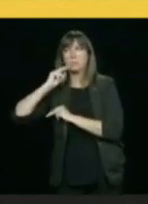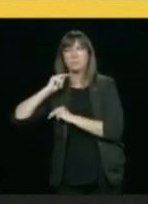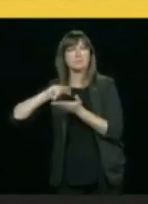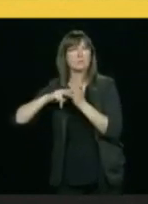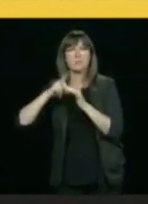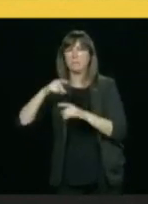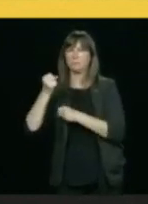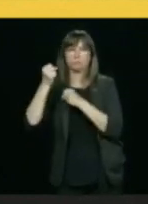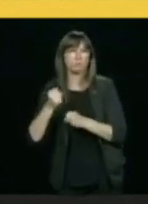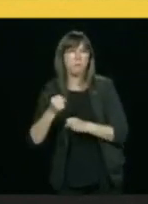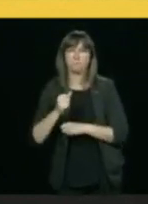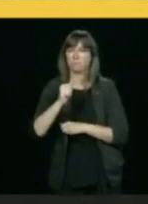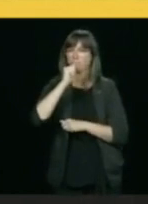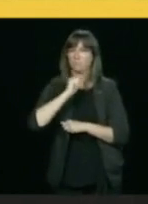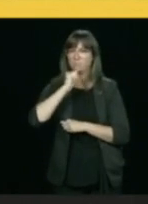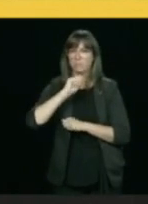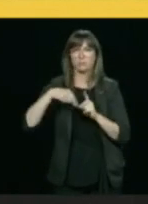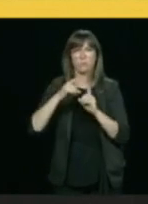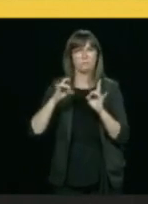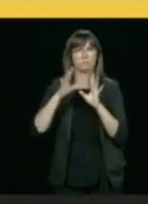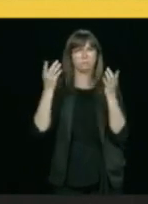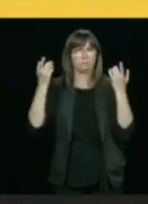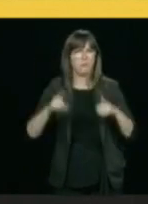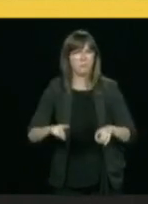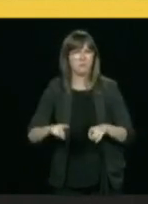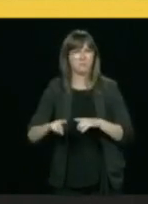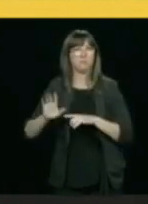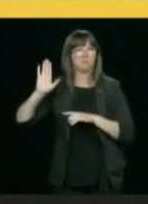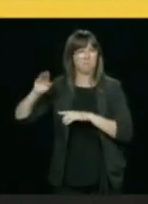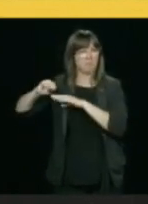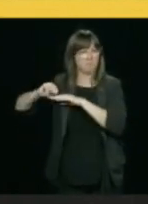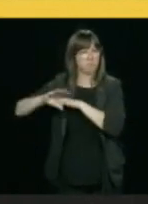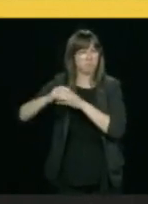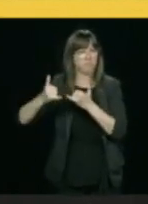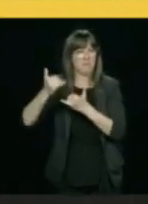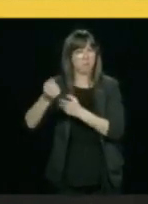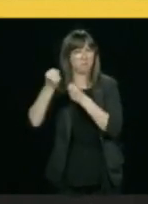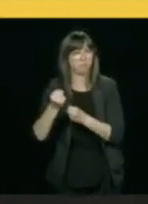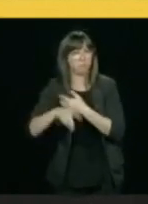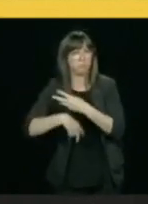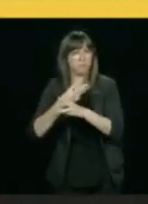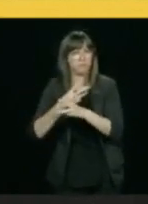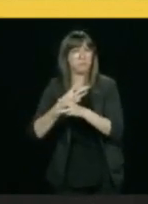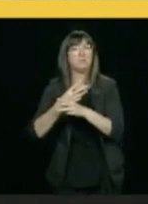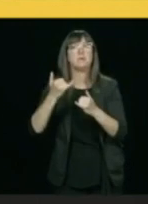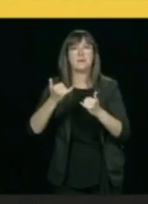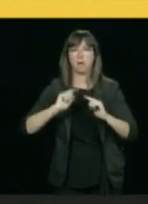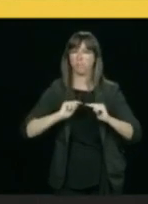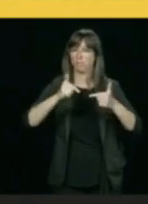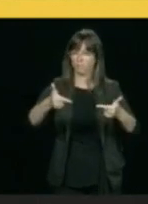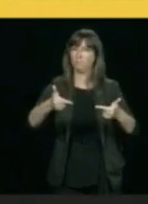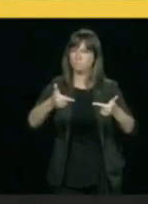patient in times of crisis. They build today's world, and now it's up to us to build the world